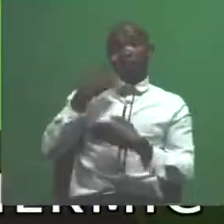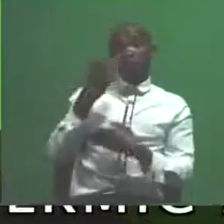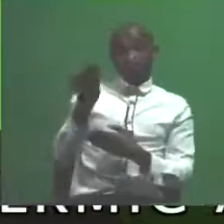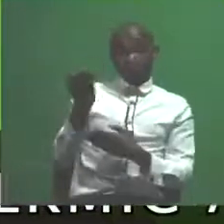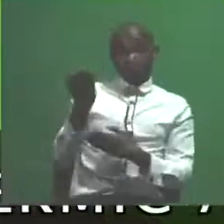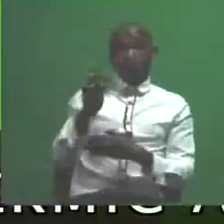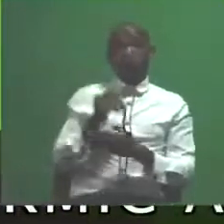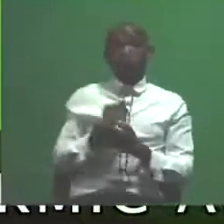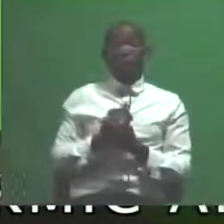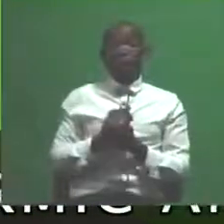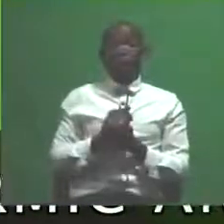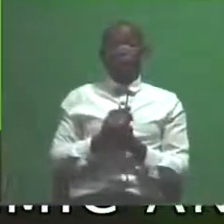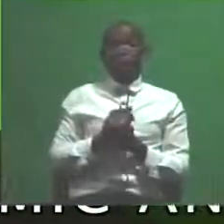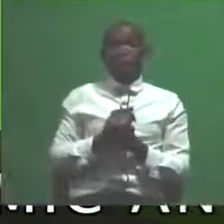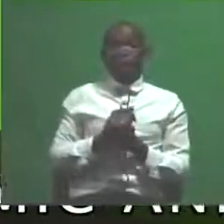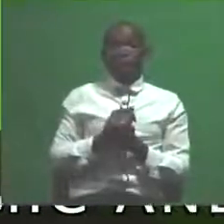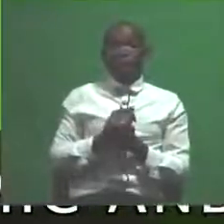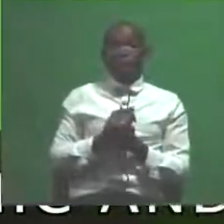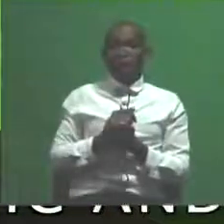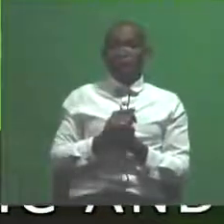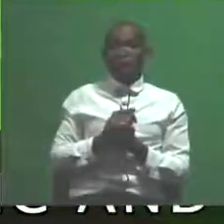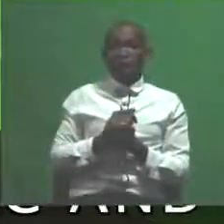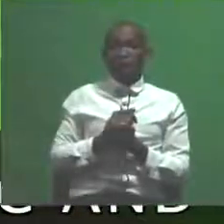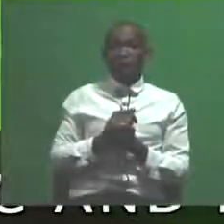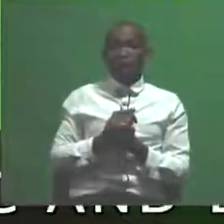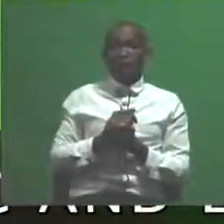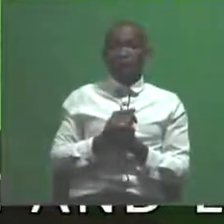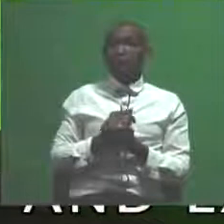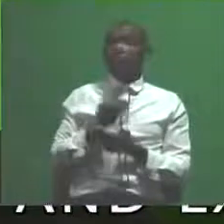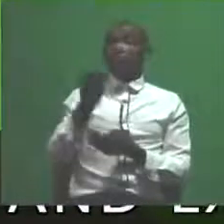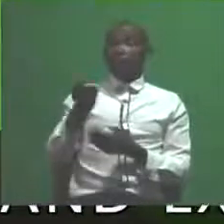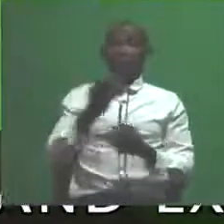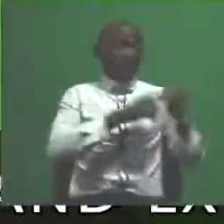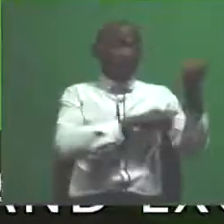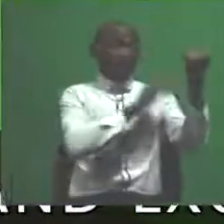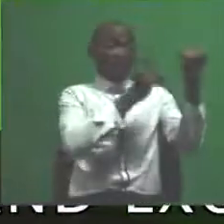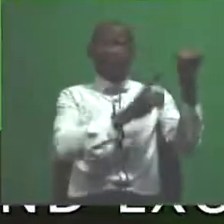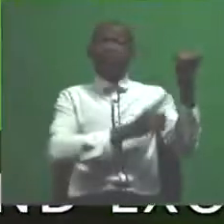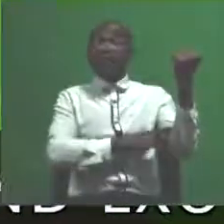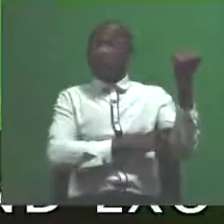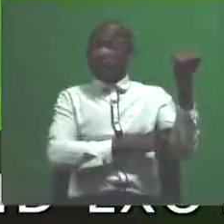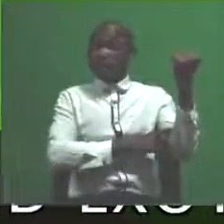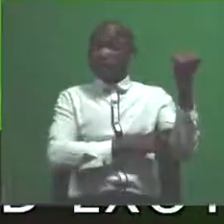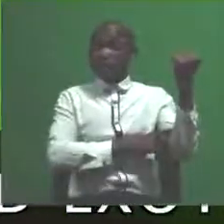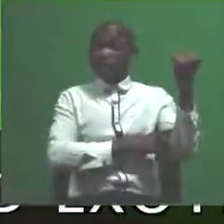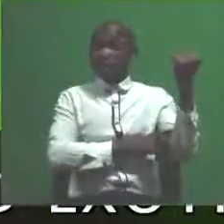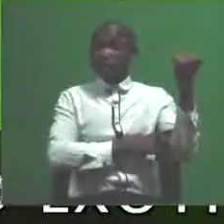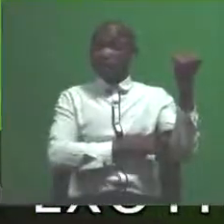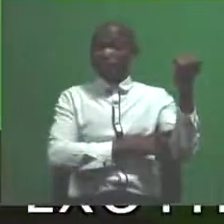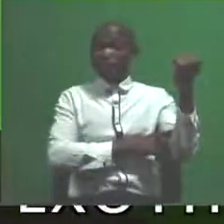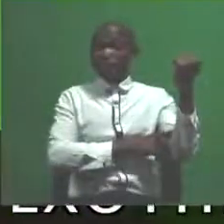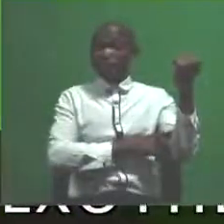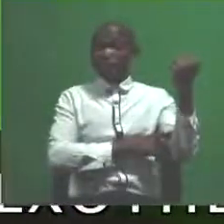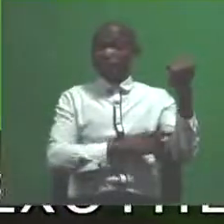Another energy profile. This is the energy profile for endothermic reaction.